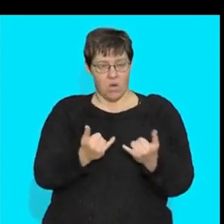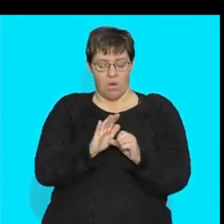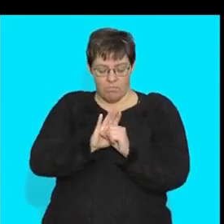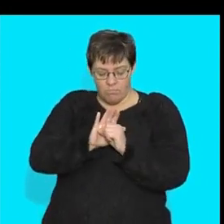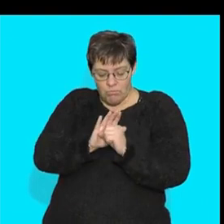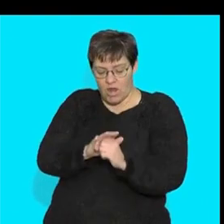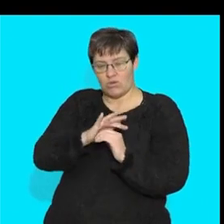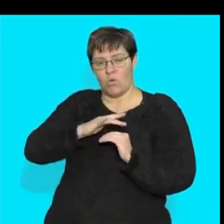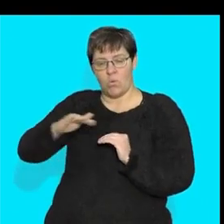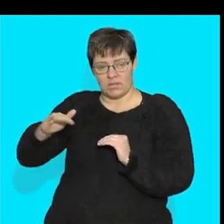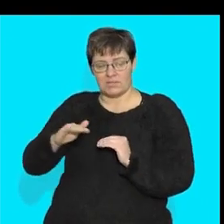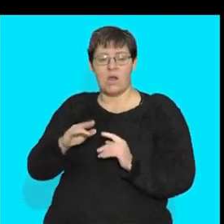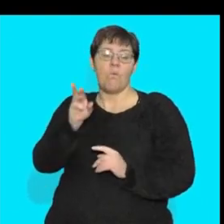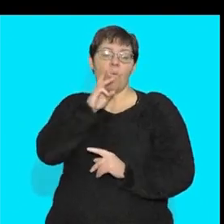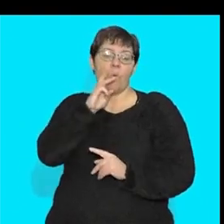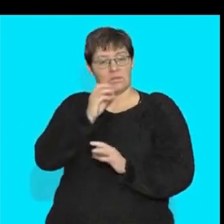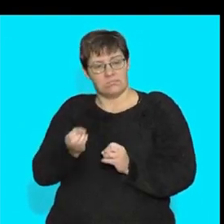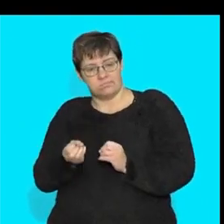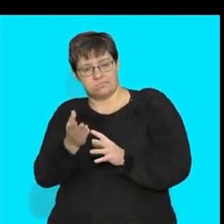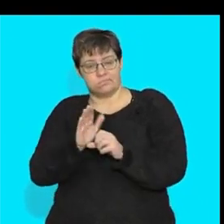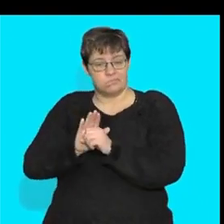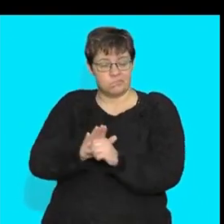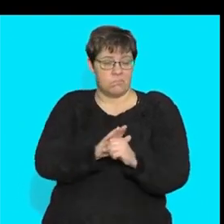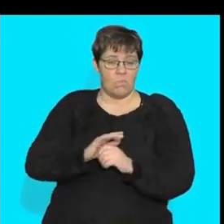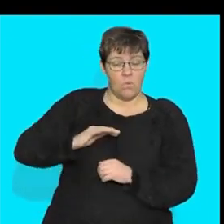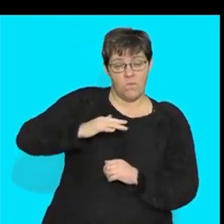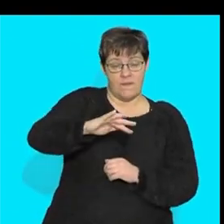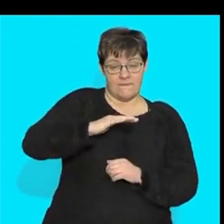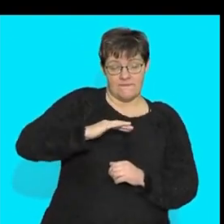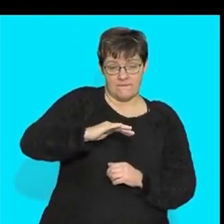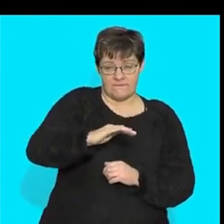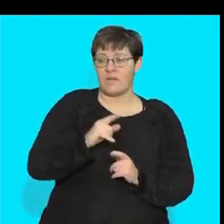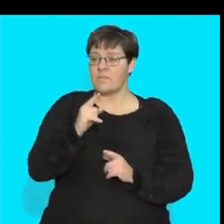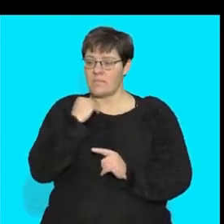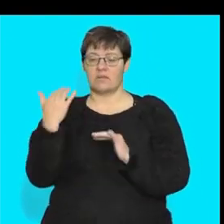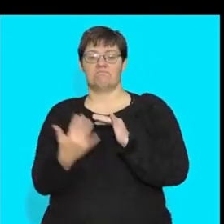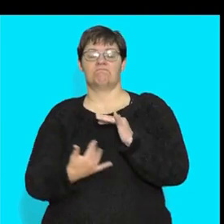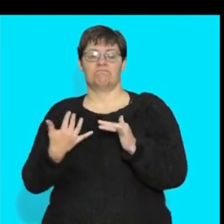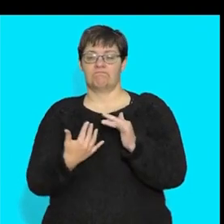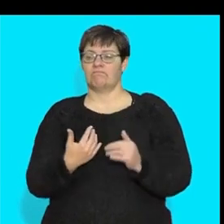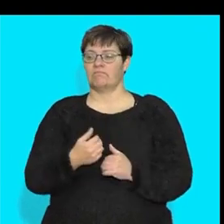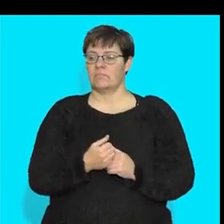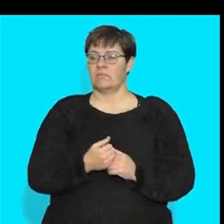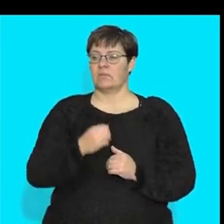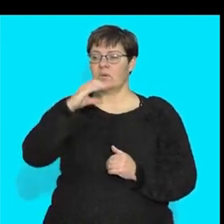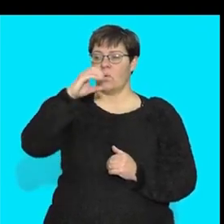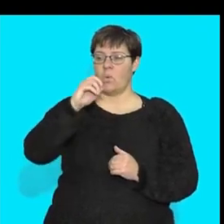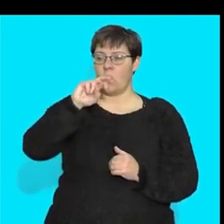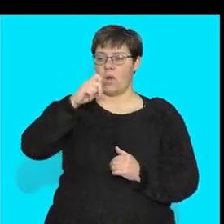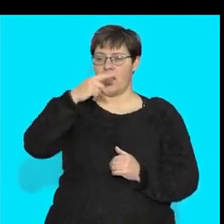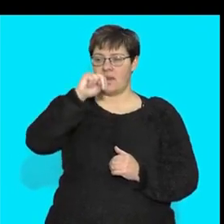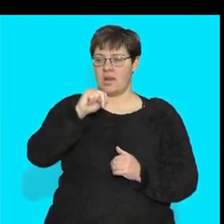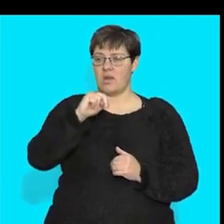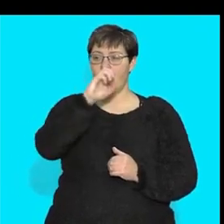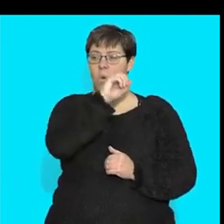pressure waves within the liquid here, and that will now start to stimulate the organ of Corti, which is in